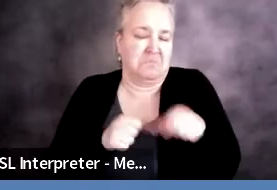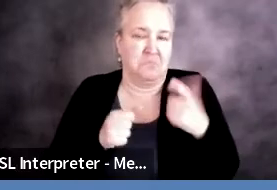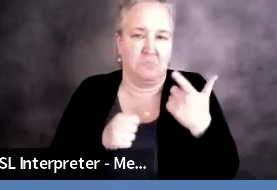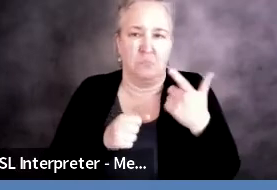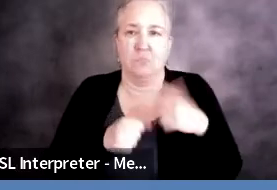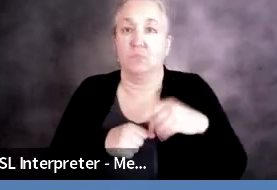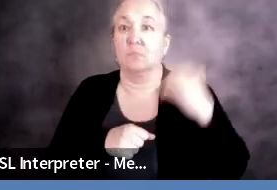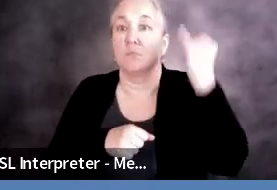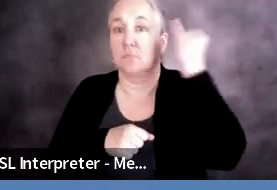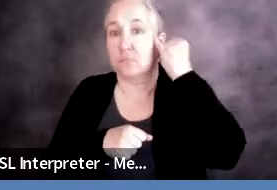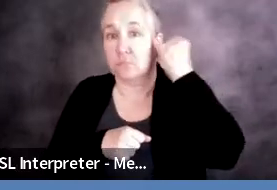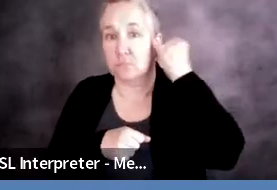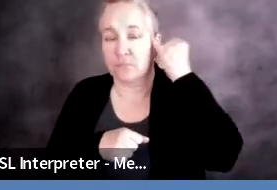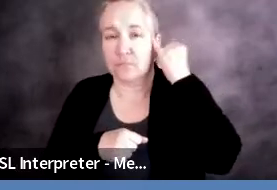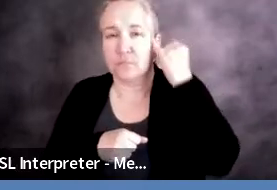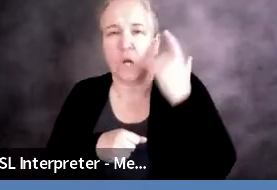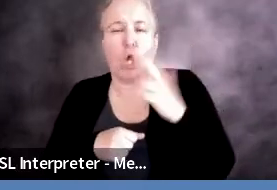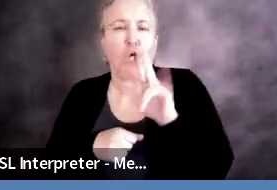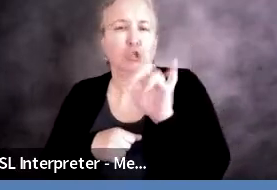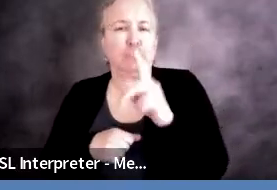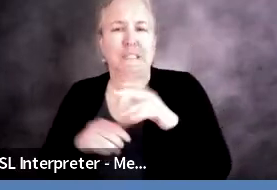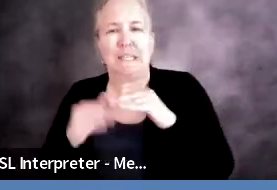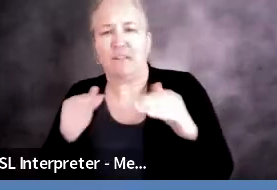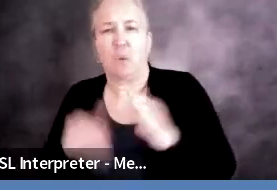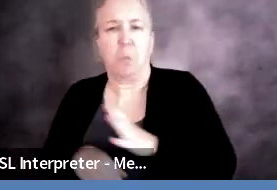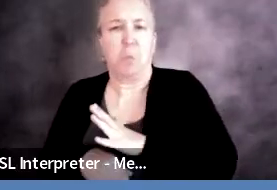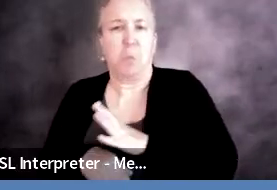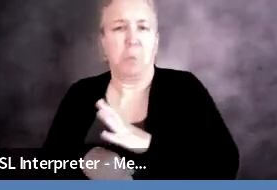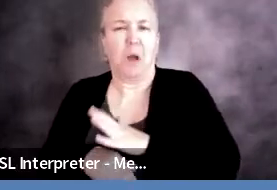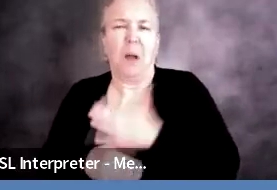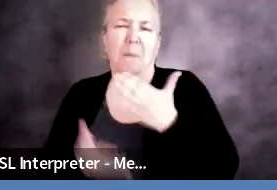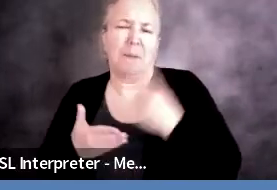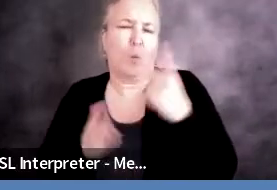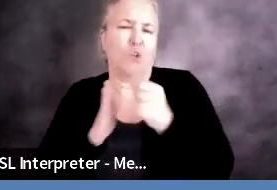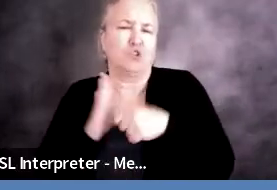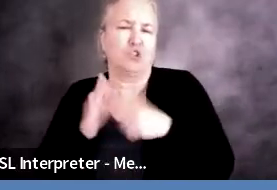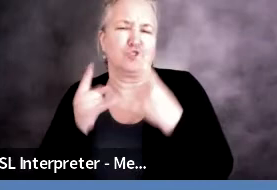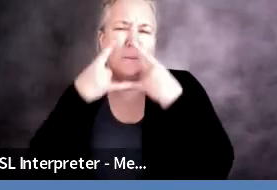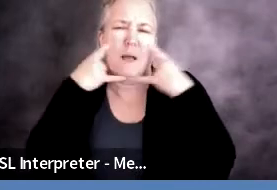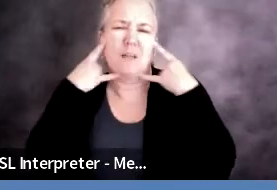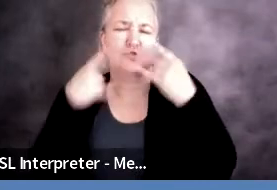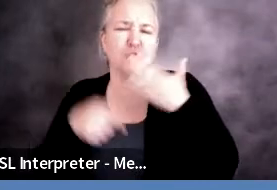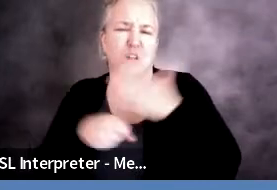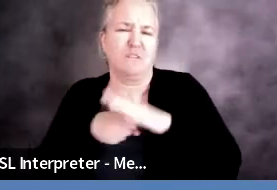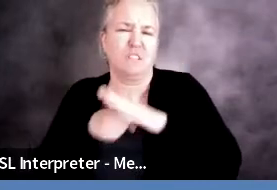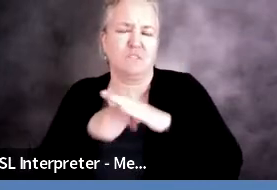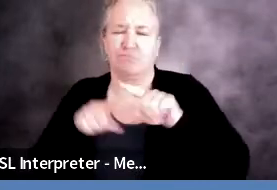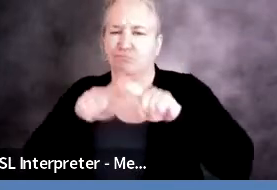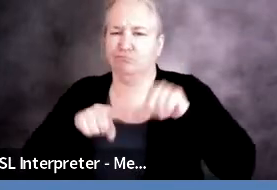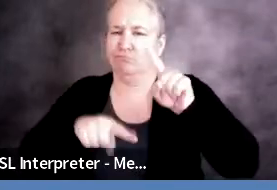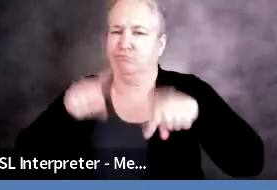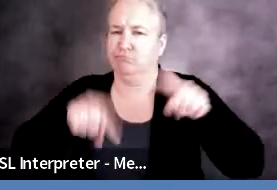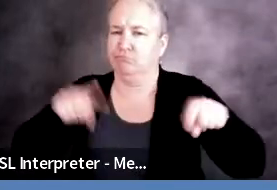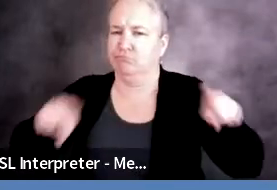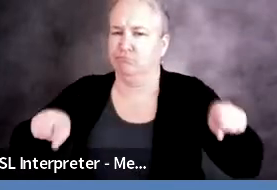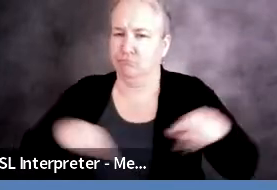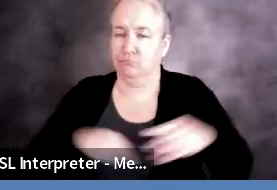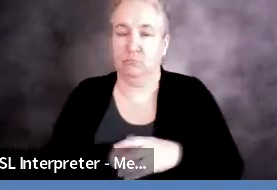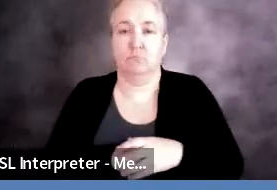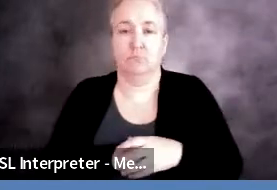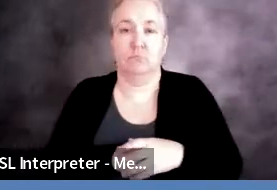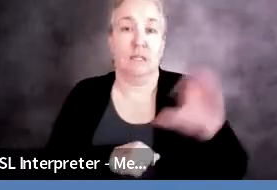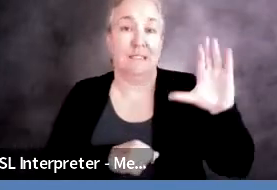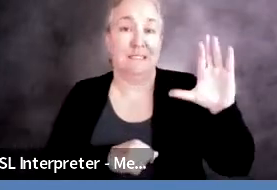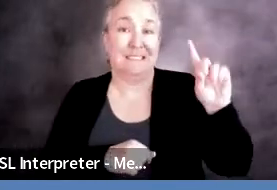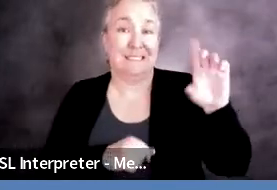wear a disposable mask and that should be fine. We'll share a link to some really detailed information about masking from the